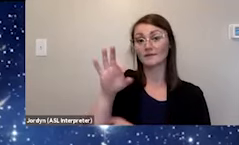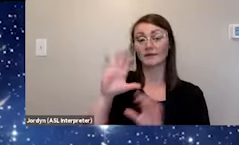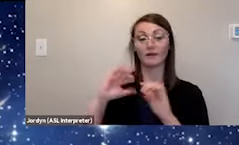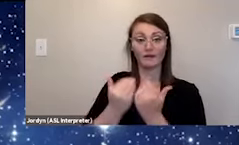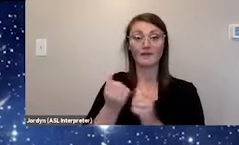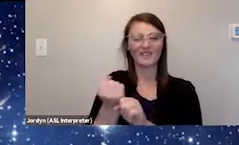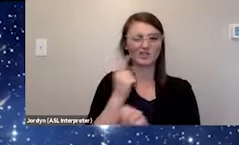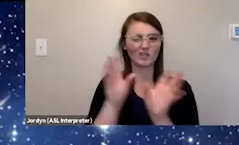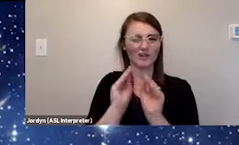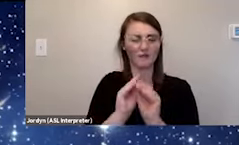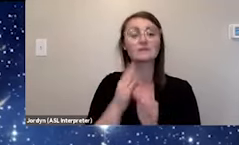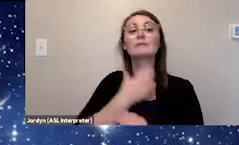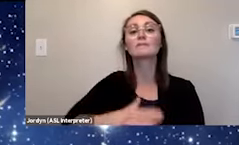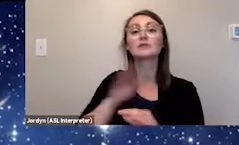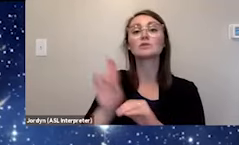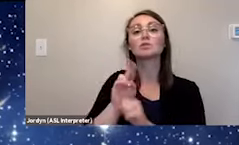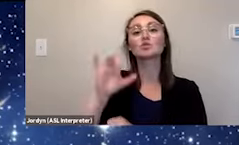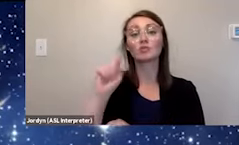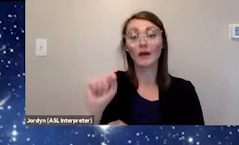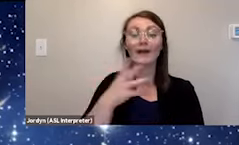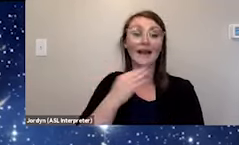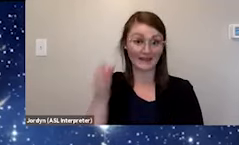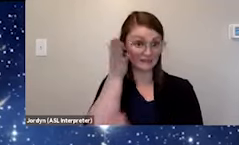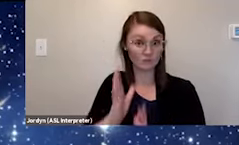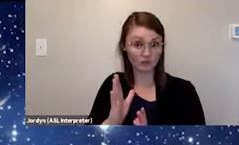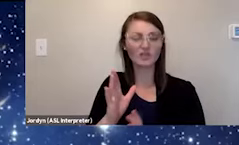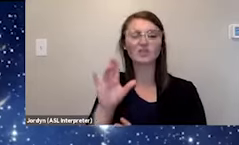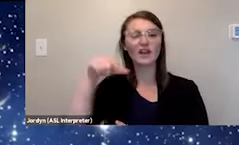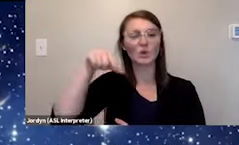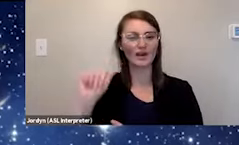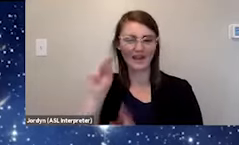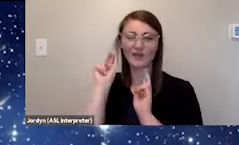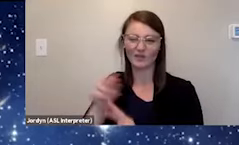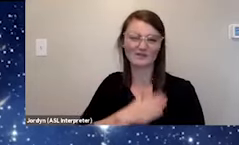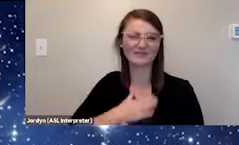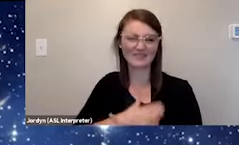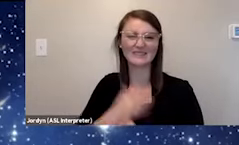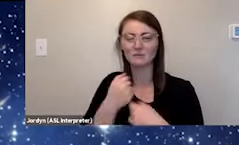the chat, and speakers, please take a look at the Q&A and be sure to type your